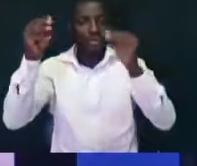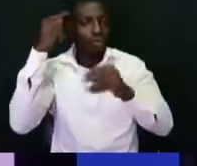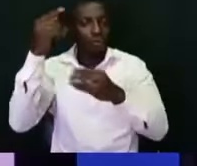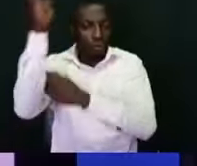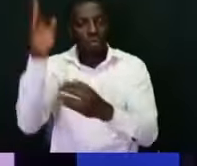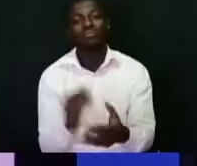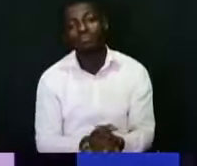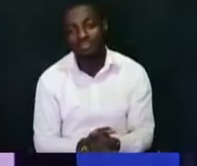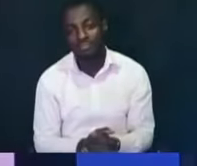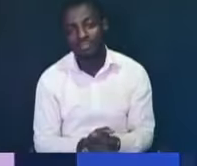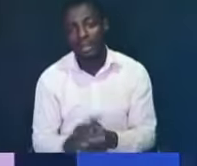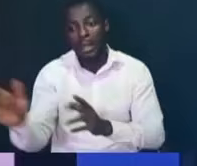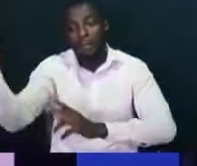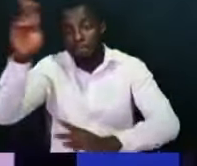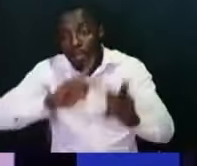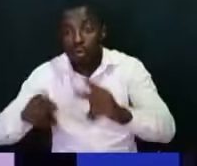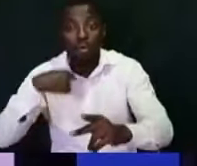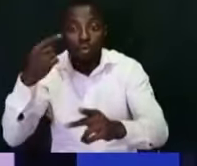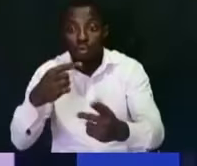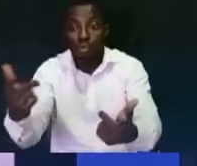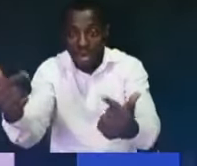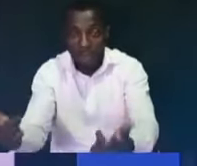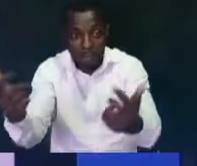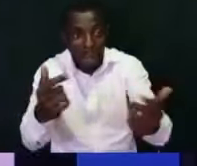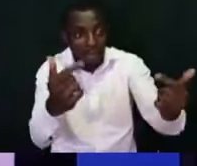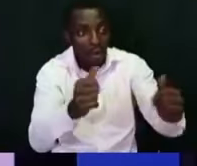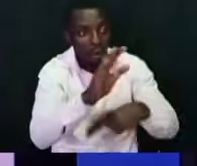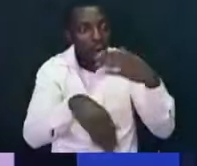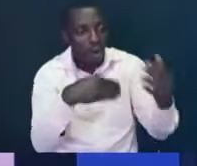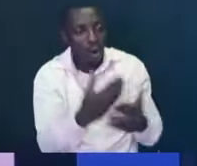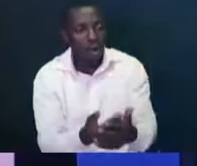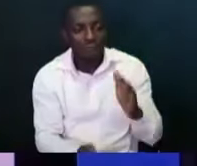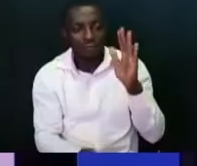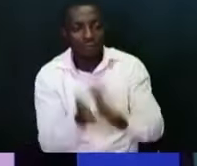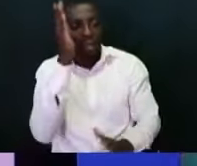action and all those who attend their B against God they